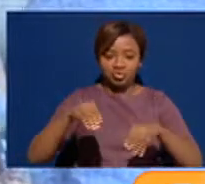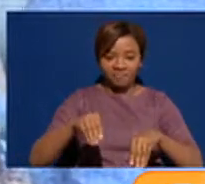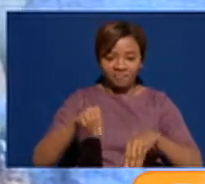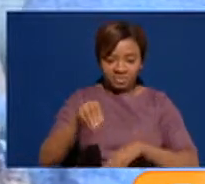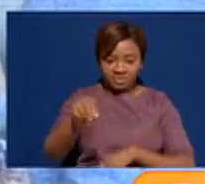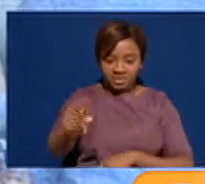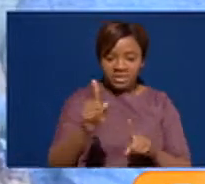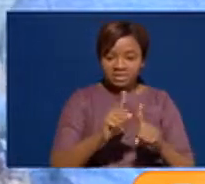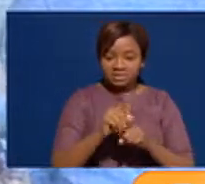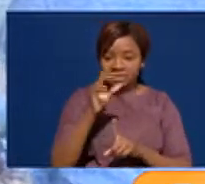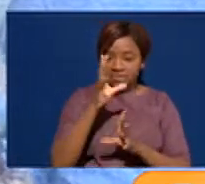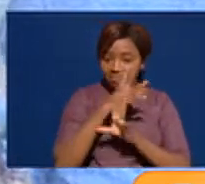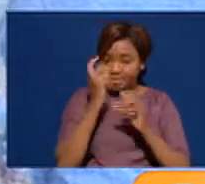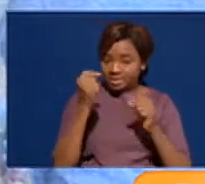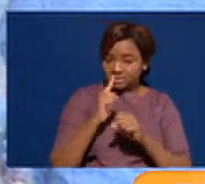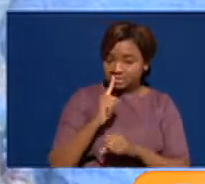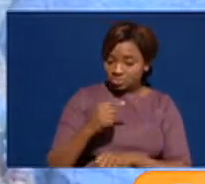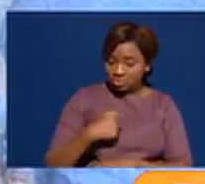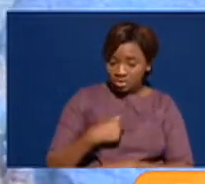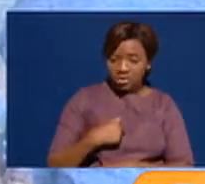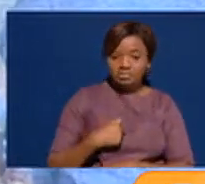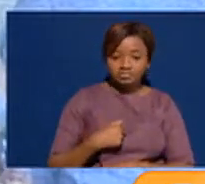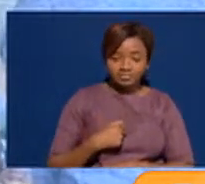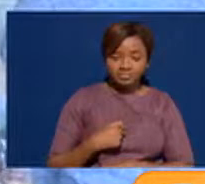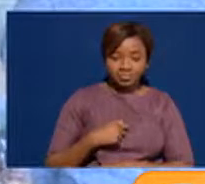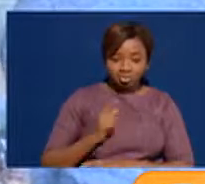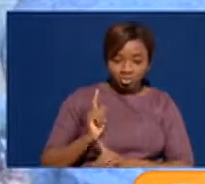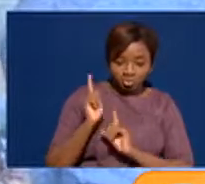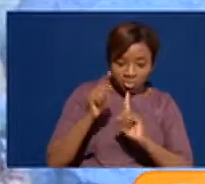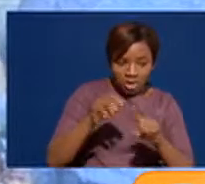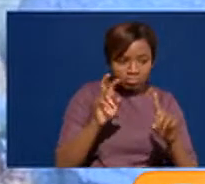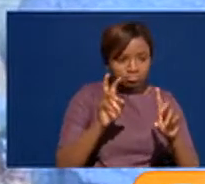here to come and inspect